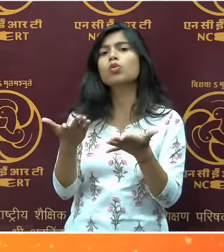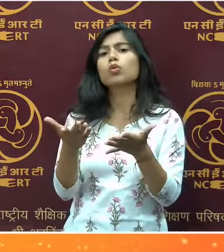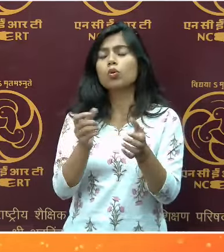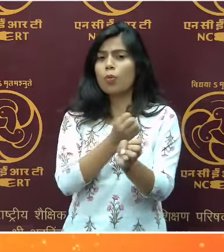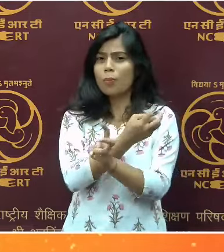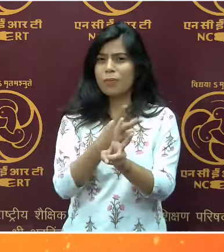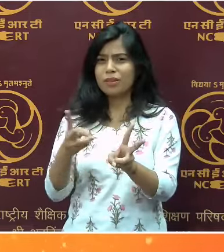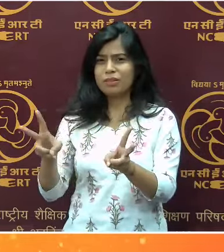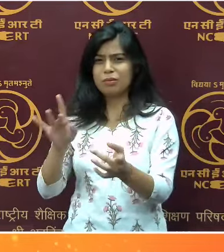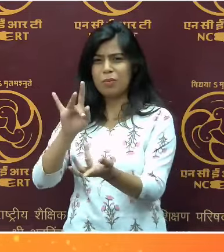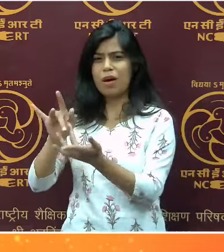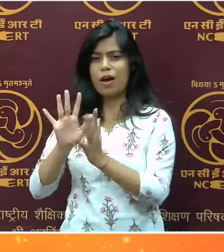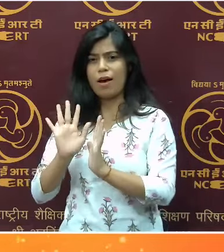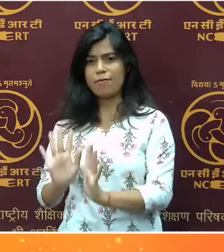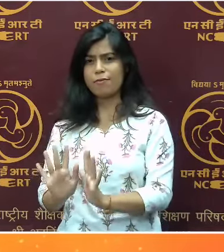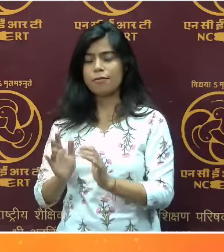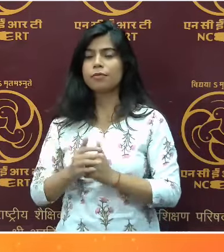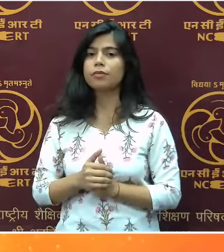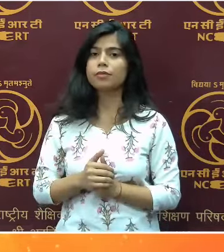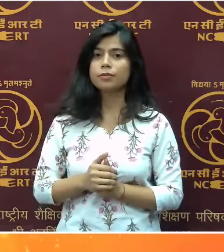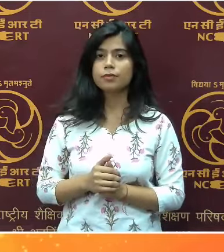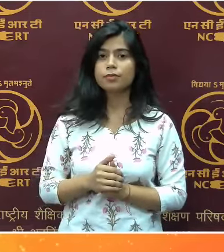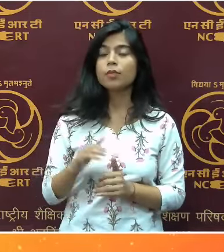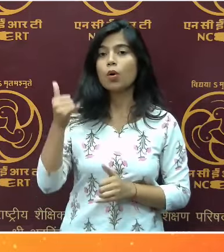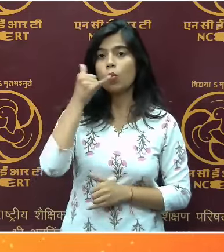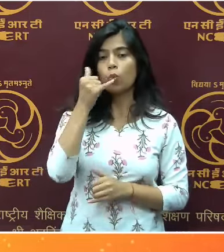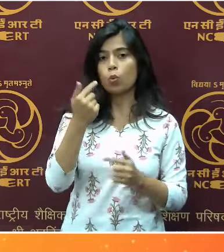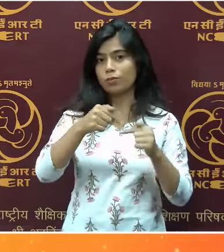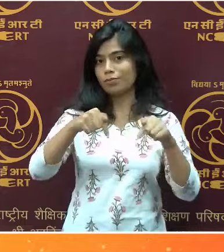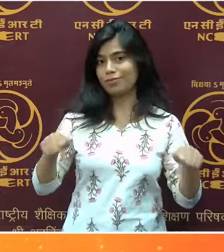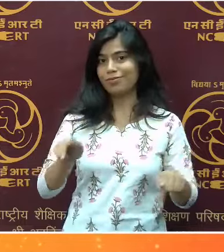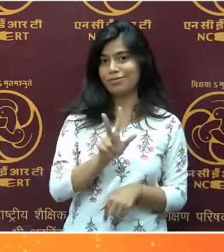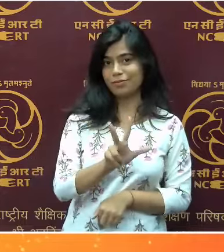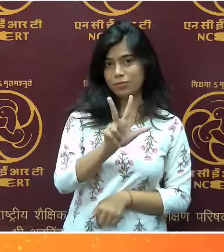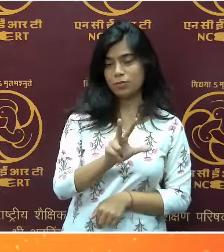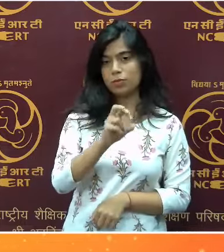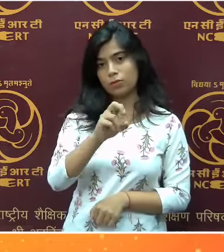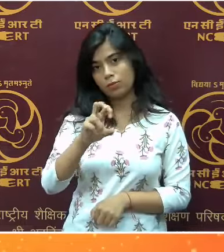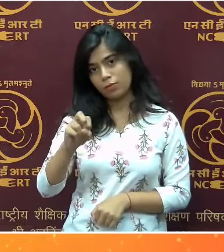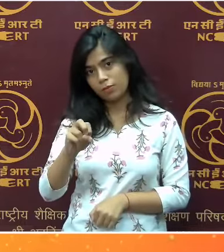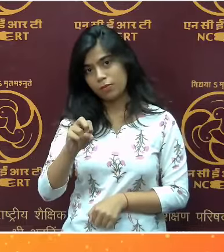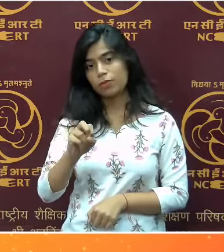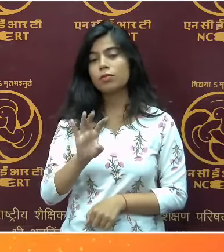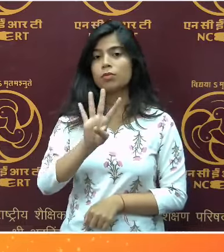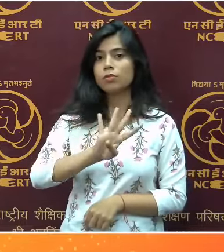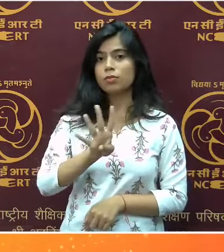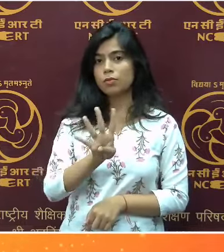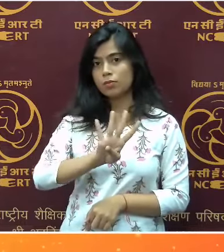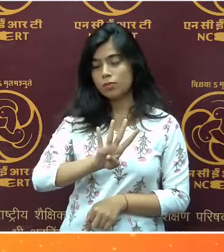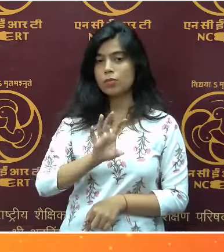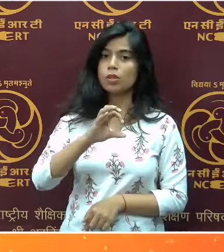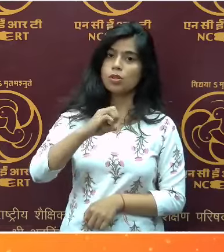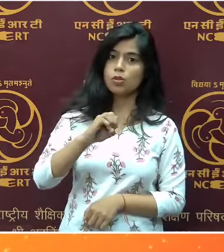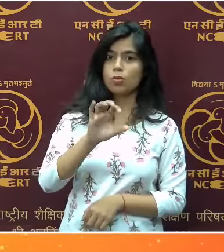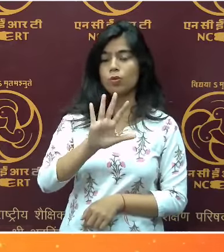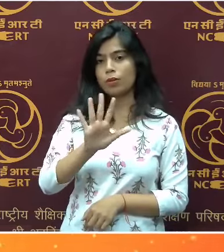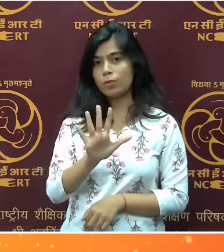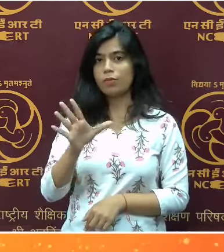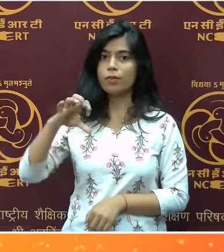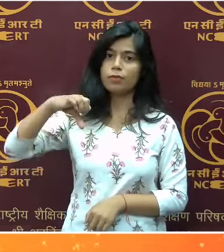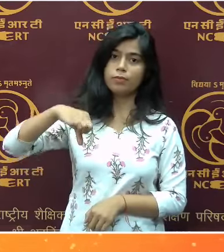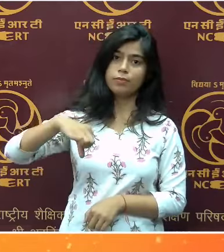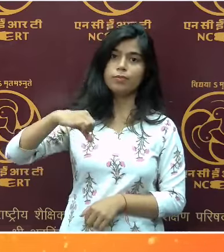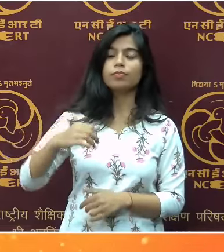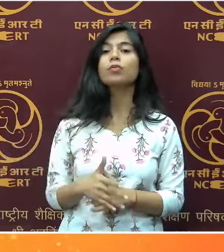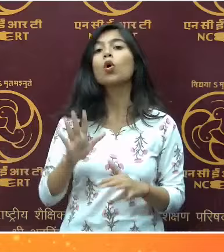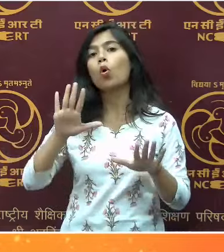various mediums. We want you to call us on our telephone number, that is 8800 440 559. Either you can